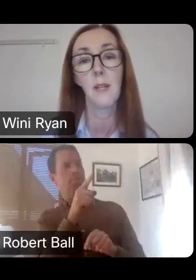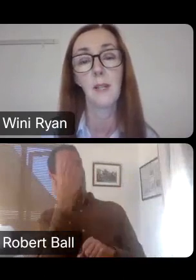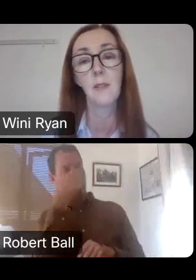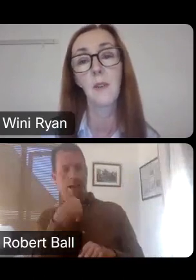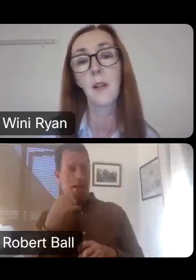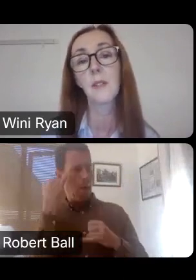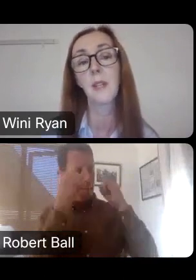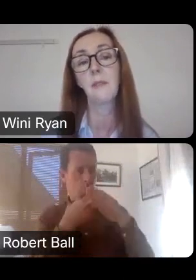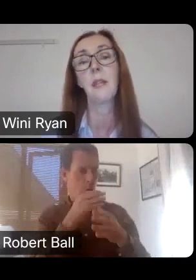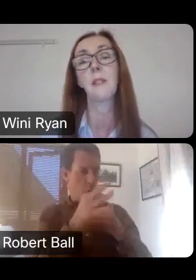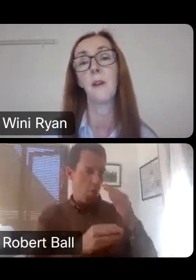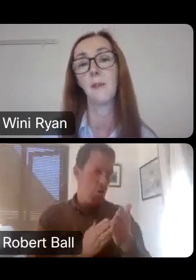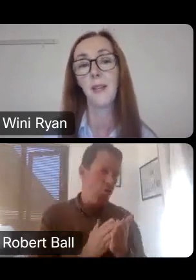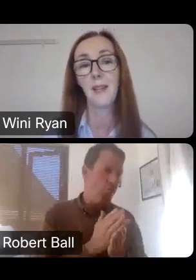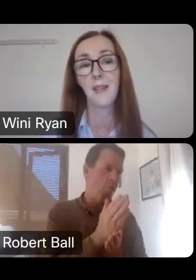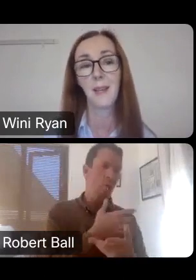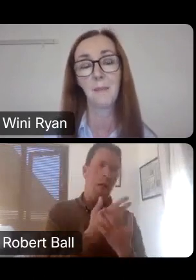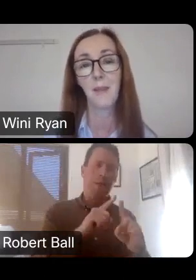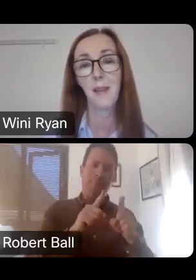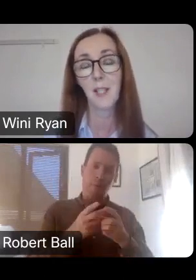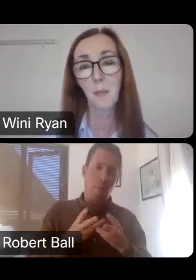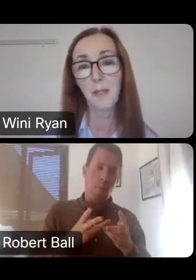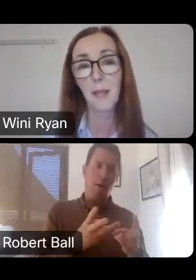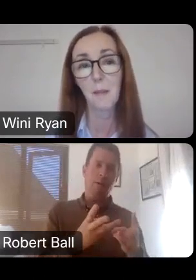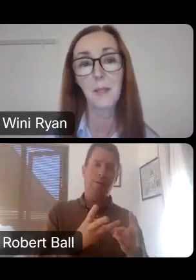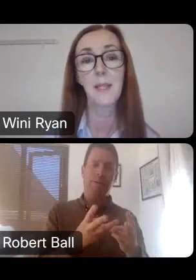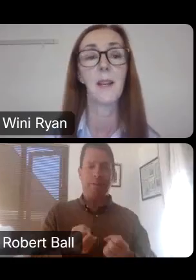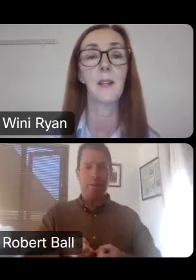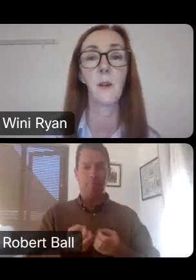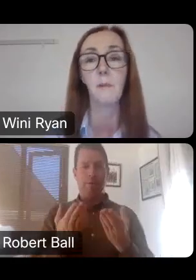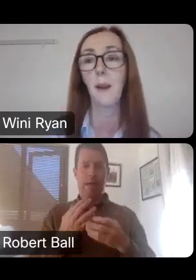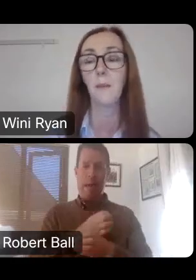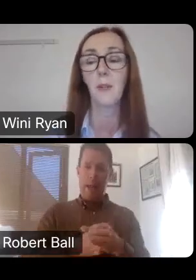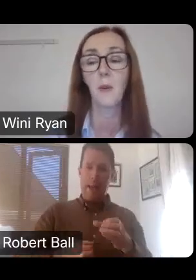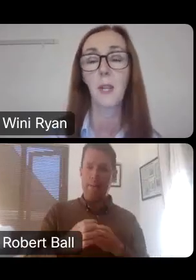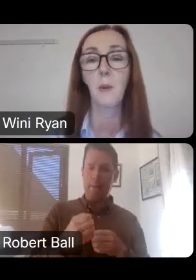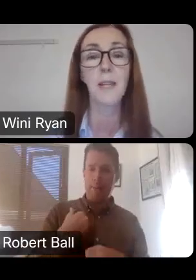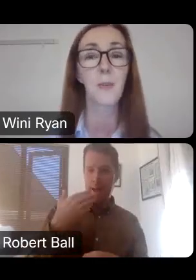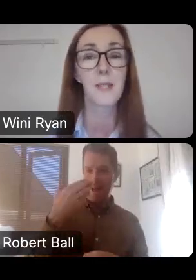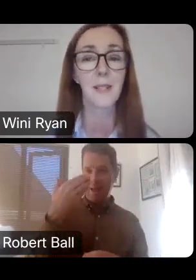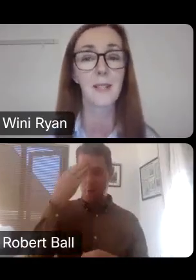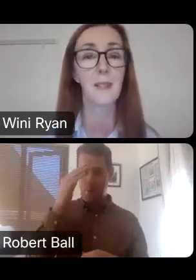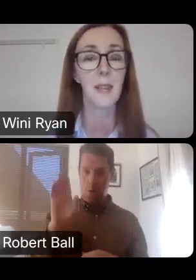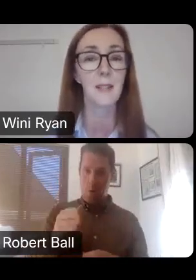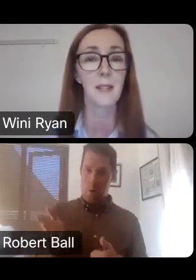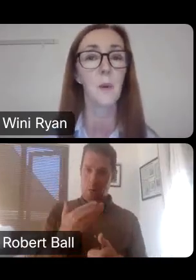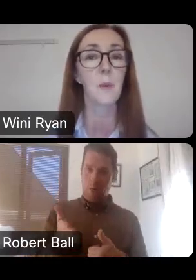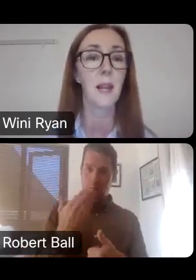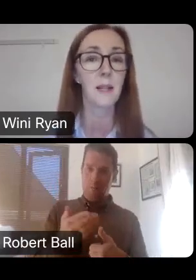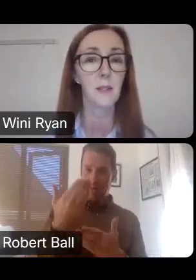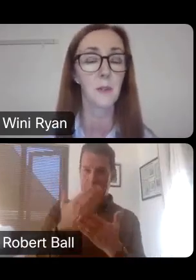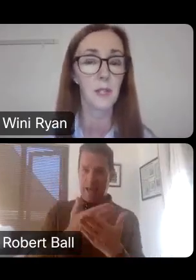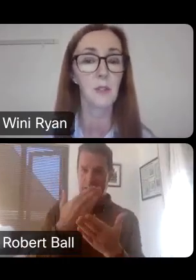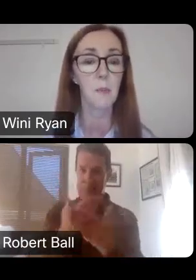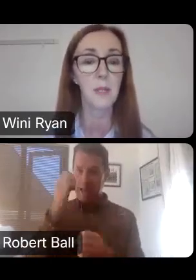through. So lots of different ways of expressing empathy. I know I'm going quickly through these slides at the end, and I know that